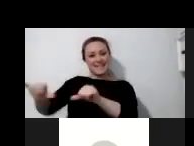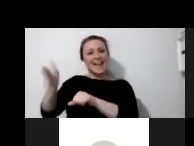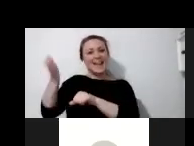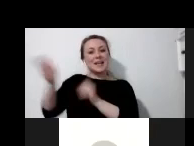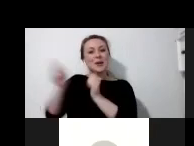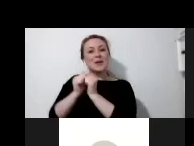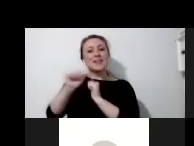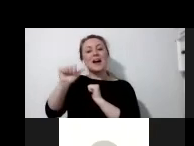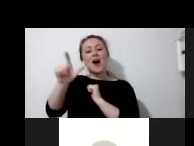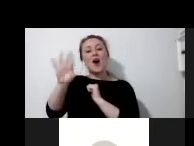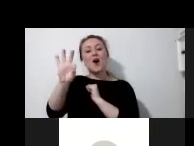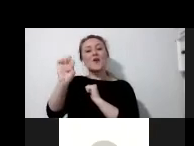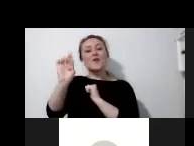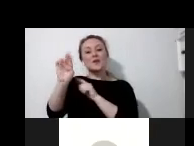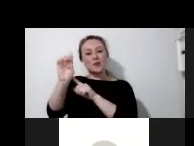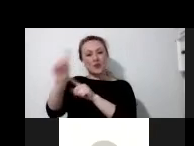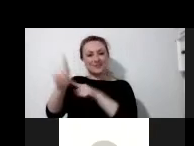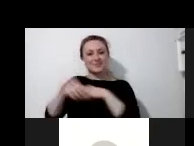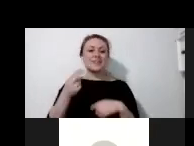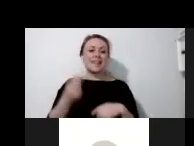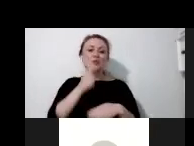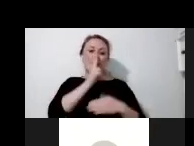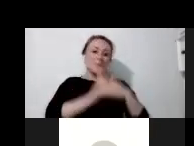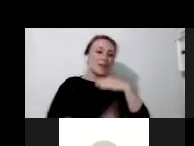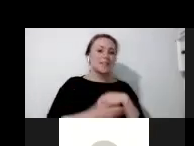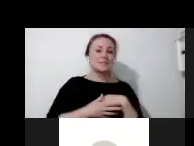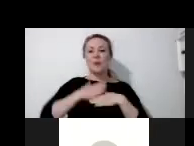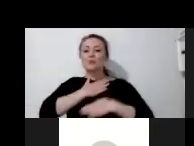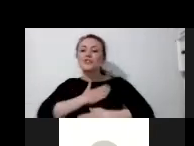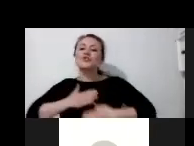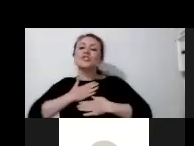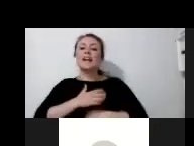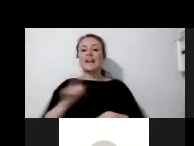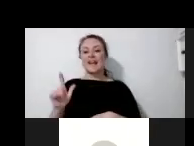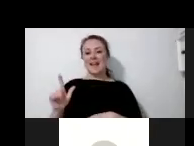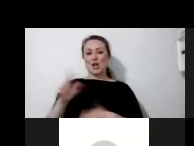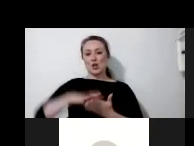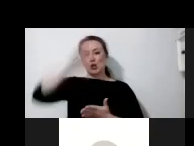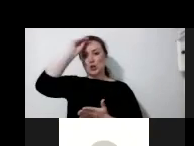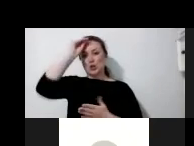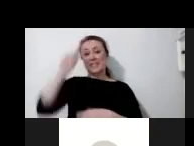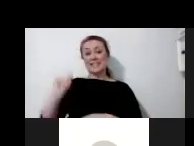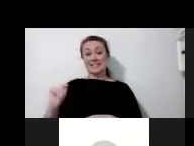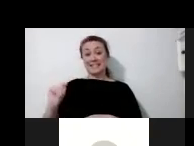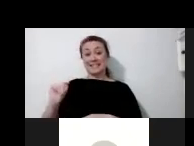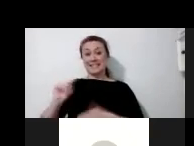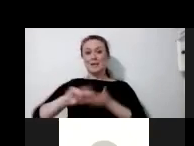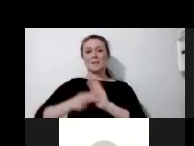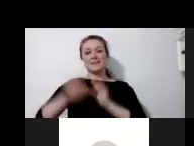HALT. H, be humble. A, appreciate. L, learn. T, teach. Next